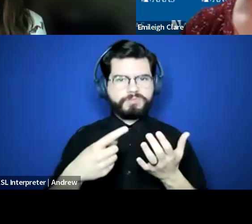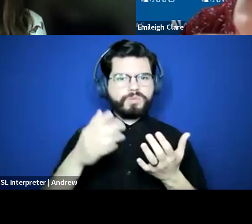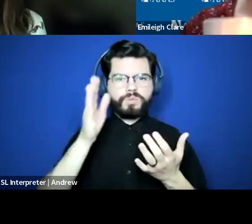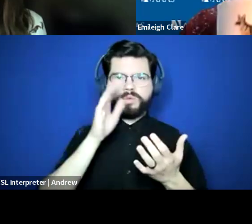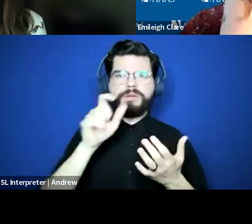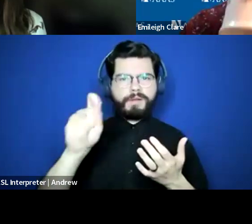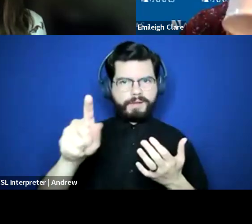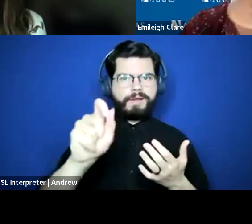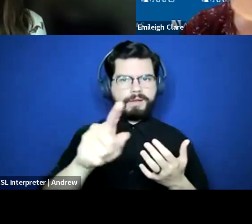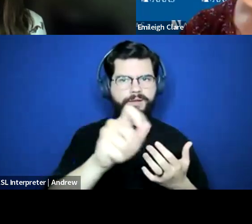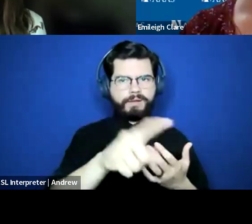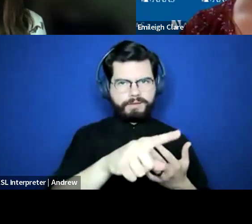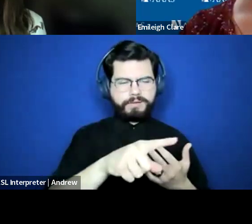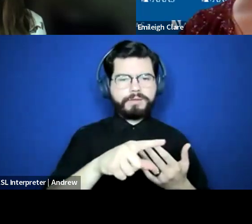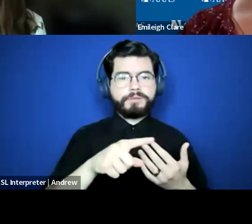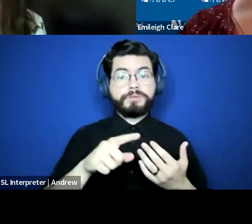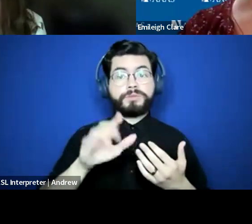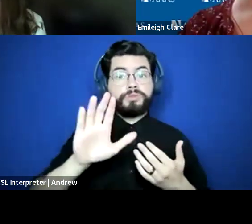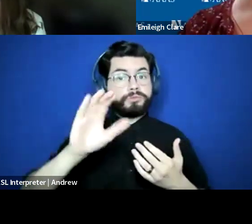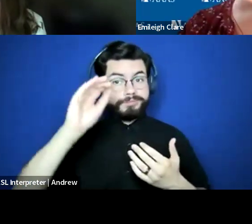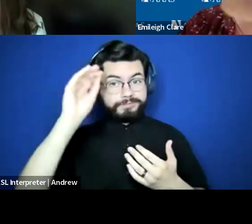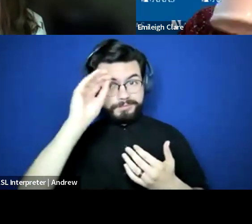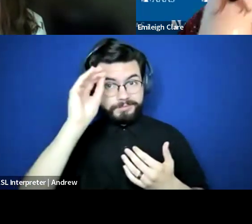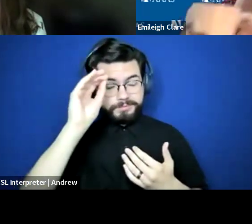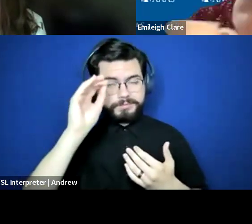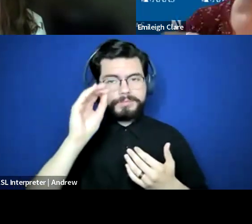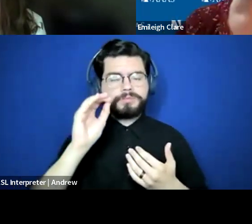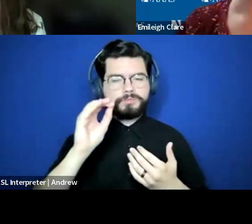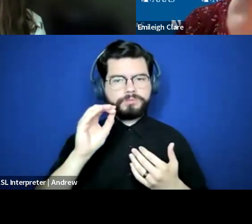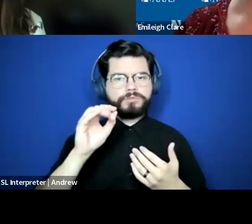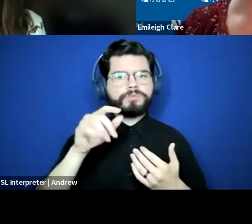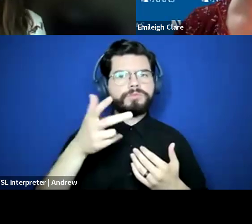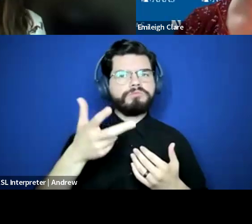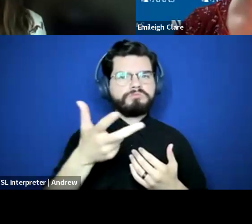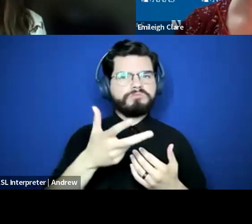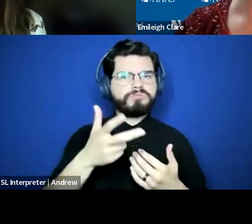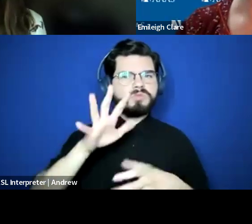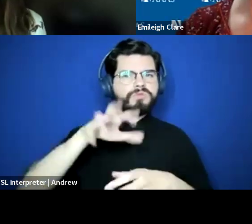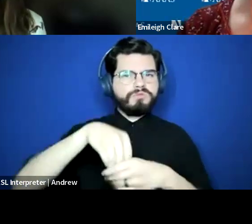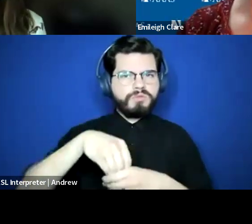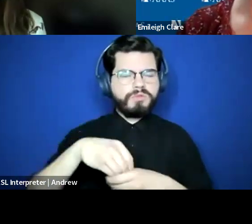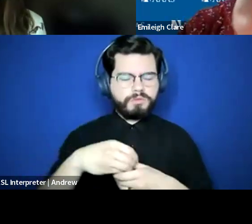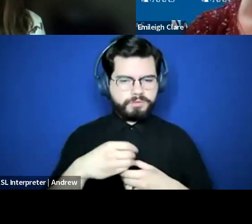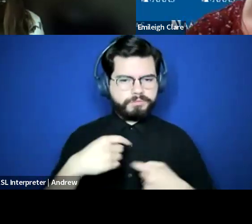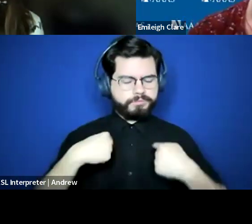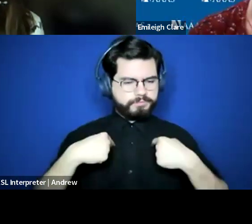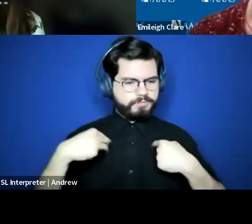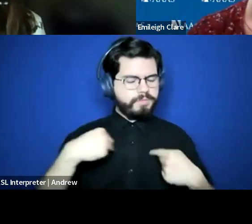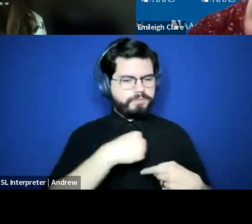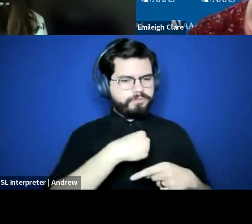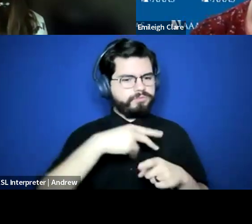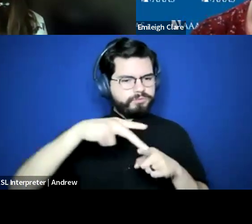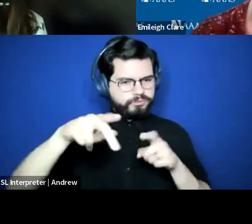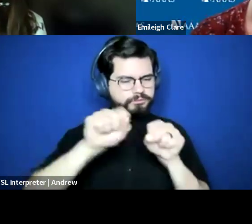you. In your opinion, as someone who's been engaged in membership with a professional society, what are